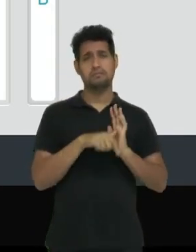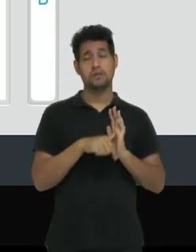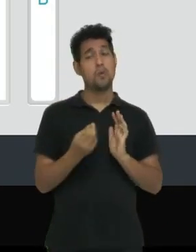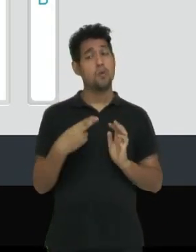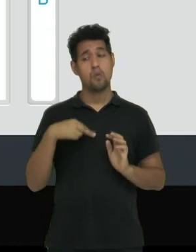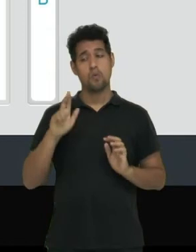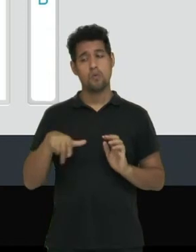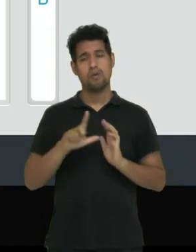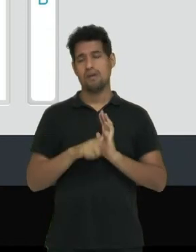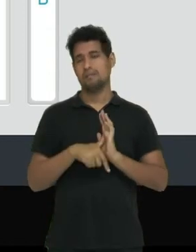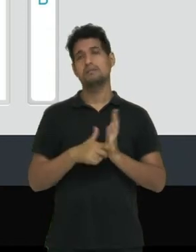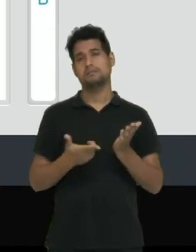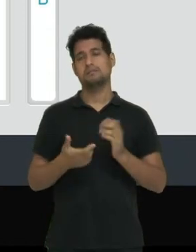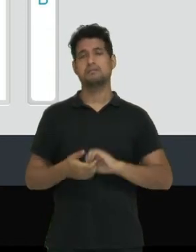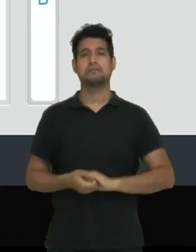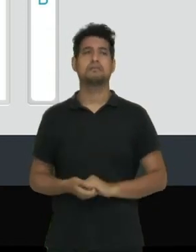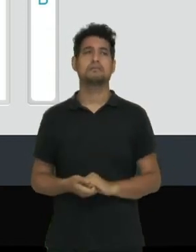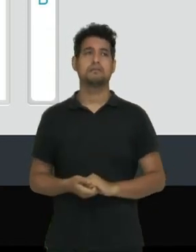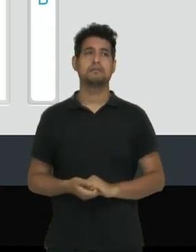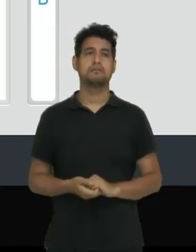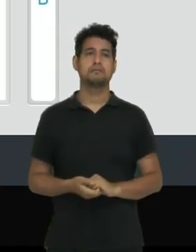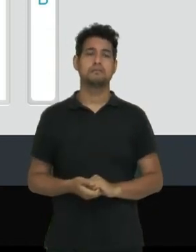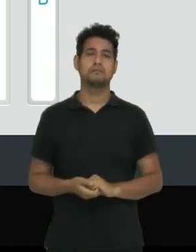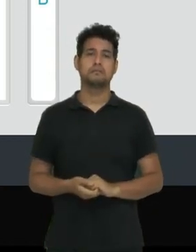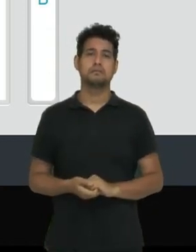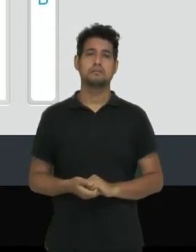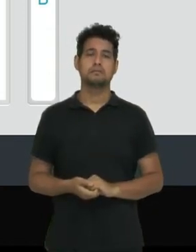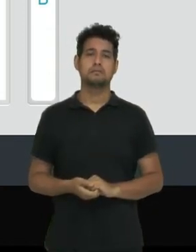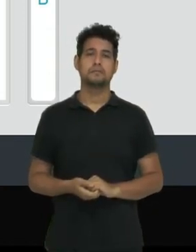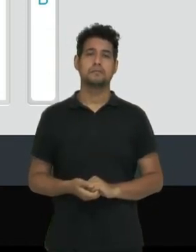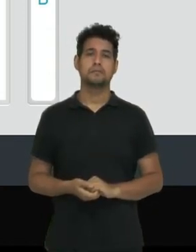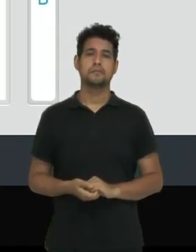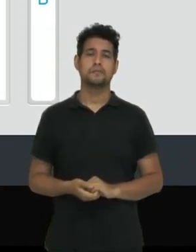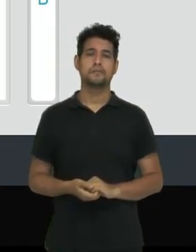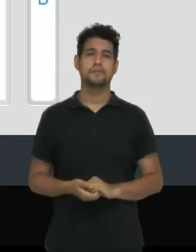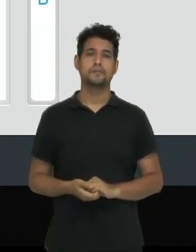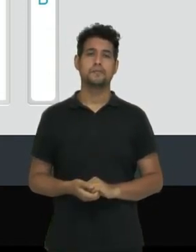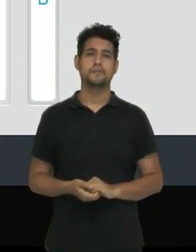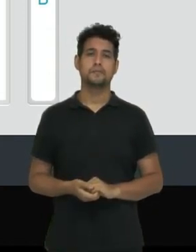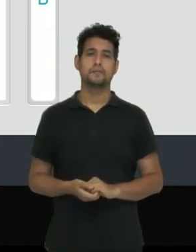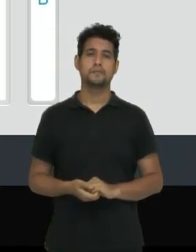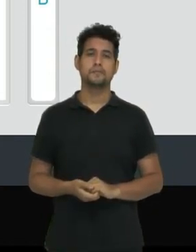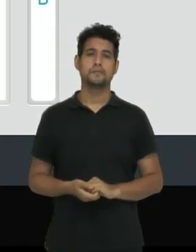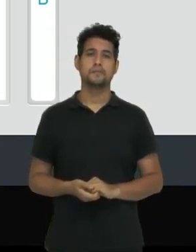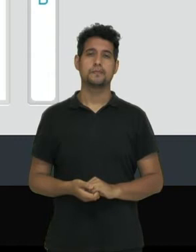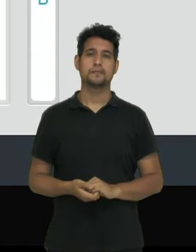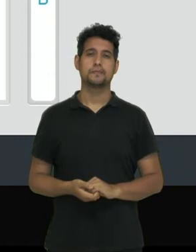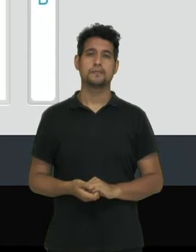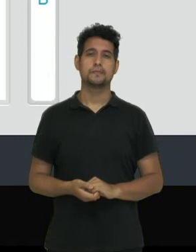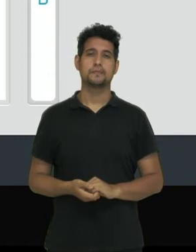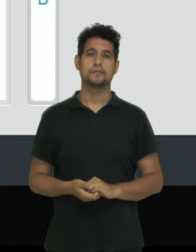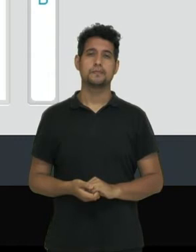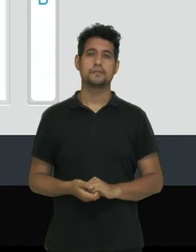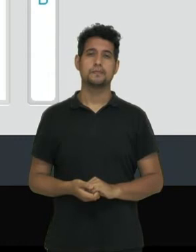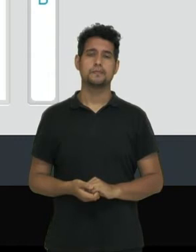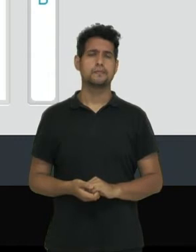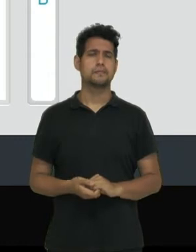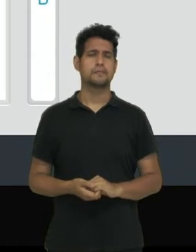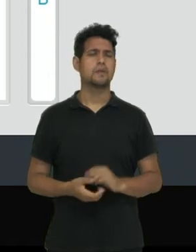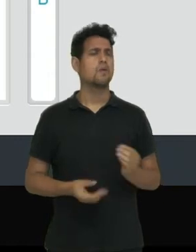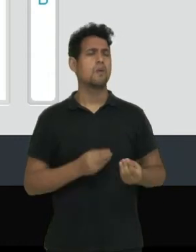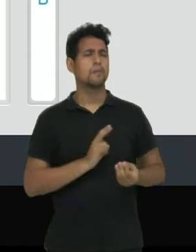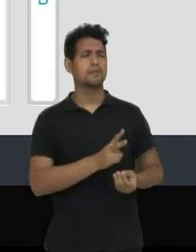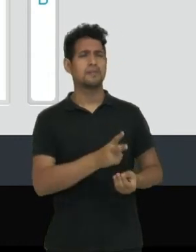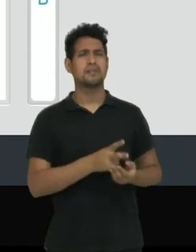me atraso. How often do you go to the theater? I rarely go. It's too expensive. Com que frequência?